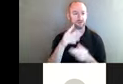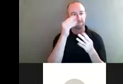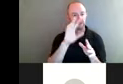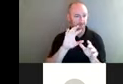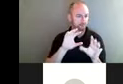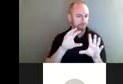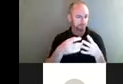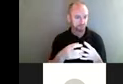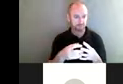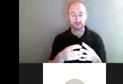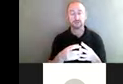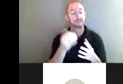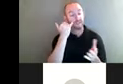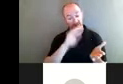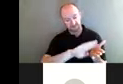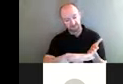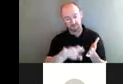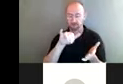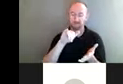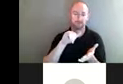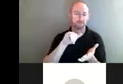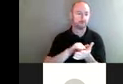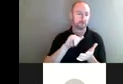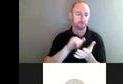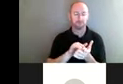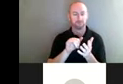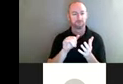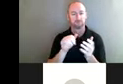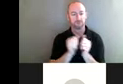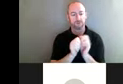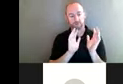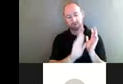we could have gotten through this past year without a really robust